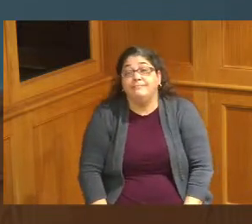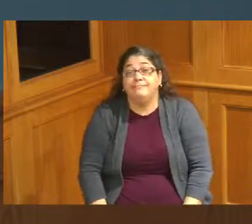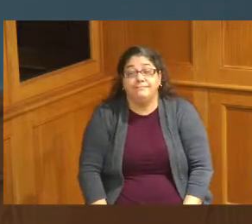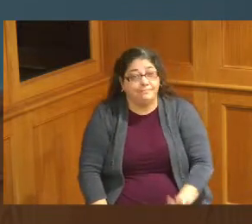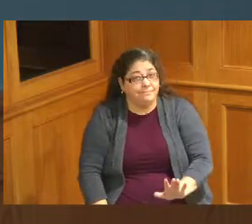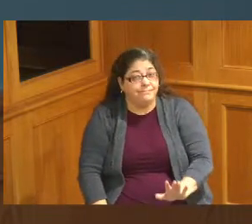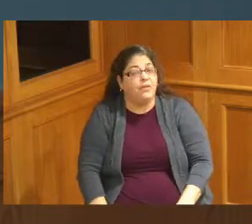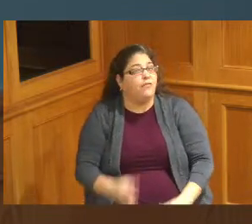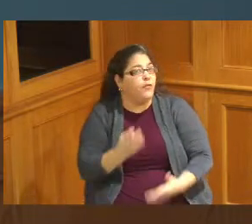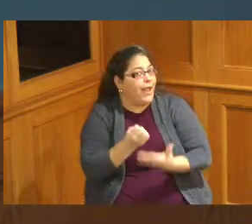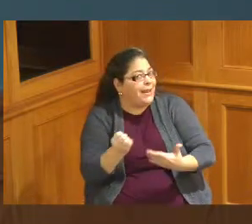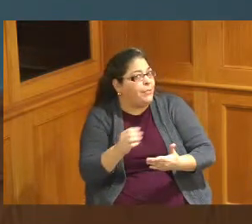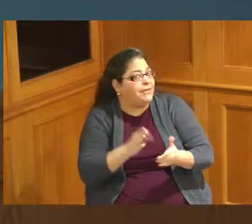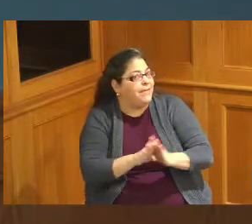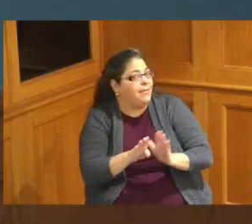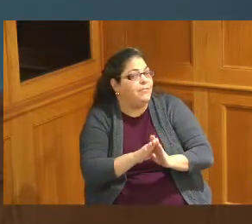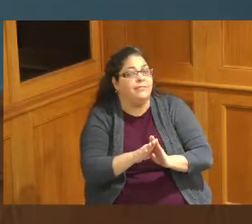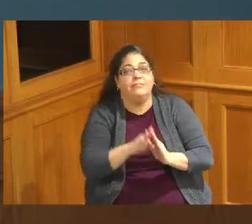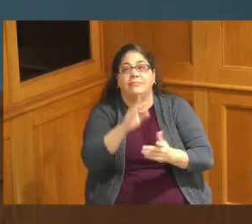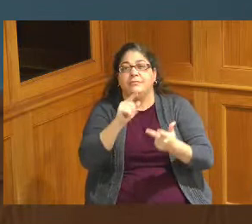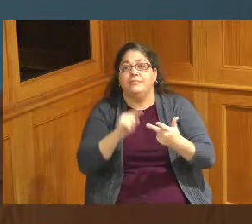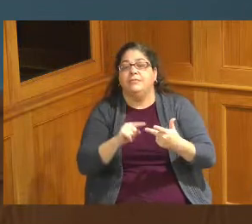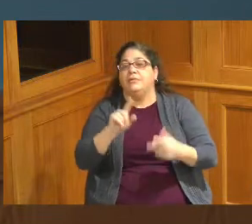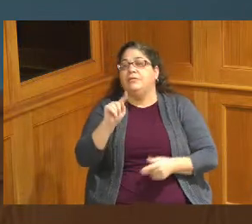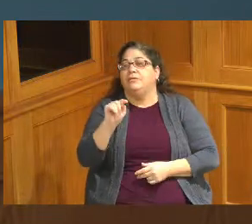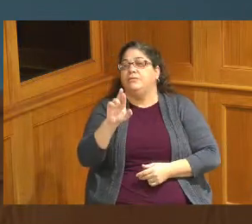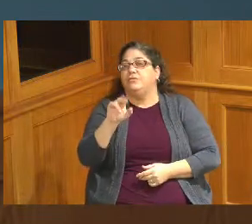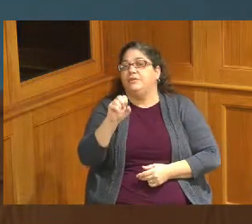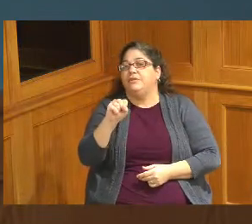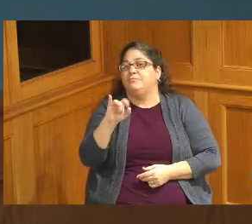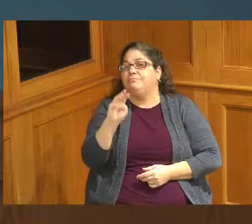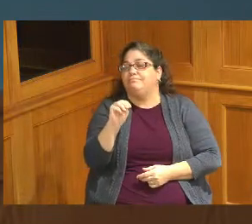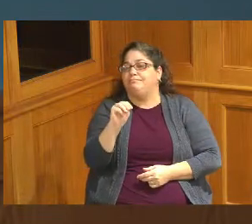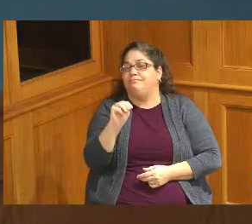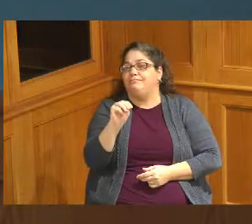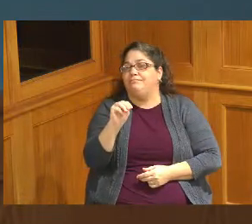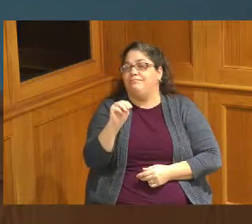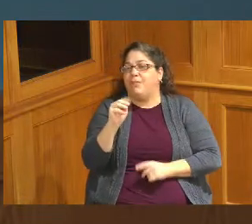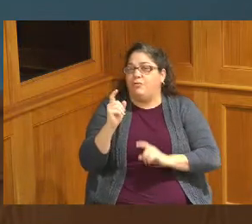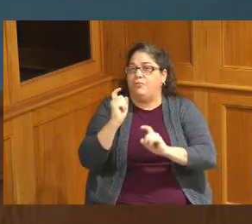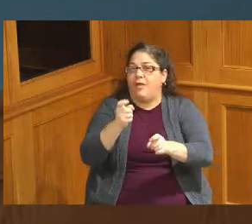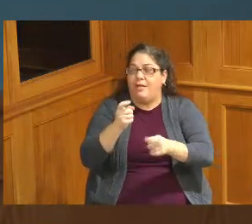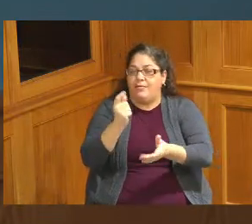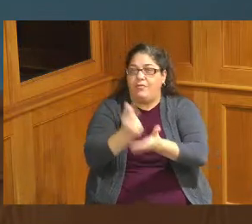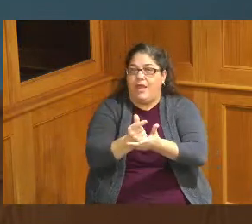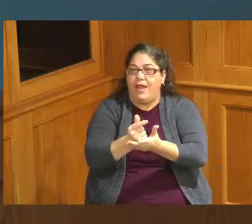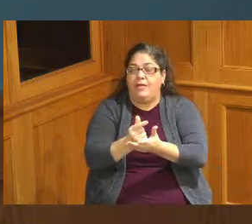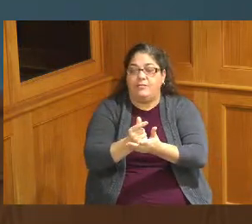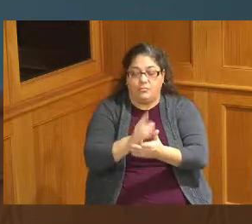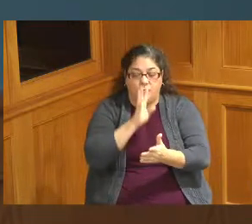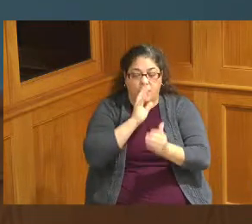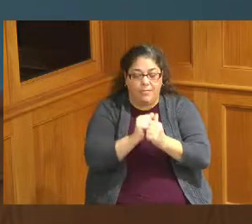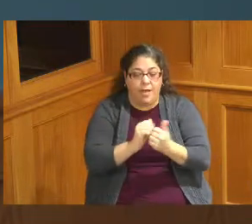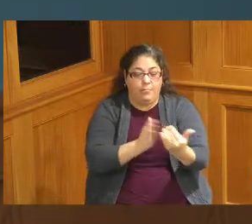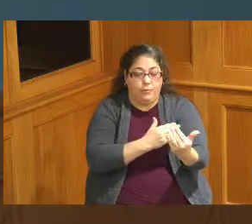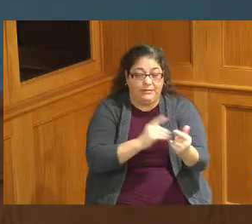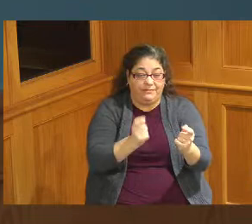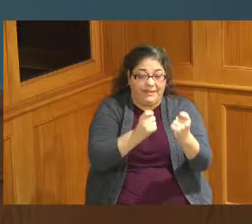under economic development. Tourism grants, let's bring out I'll bring out Music Festival and